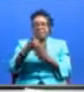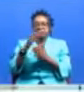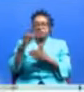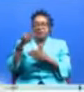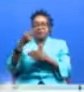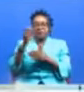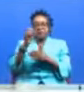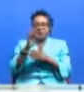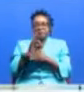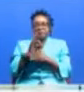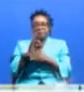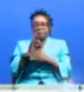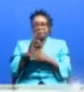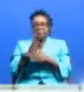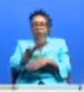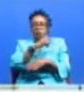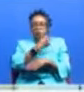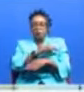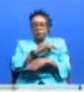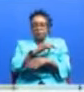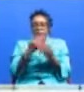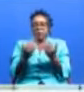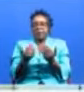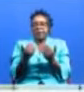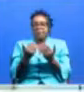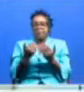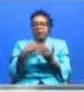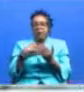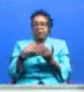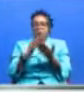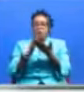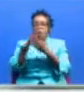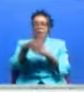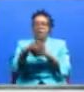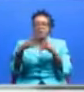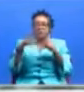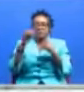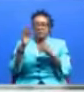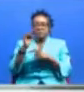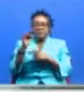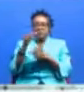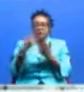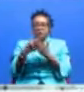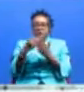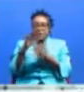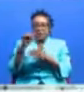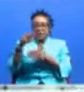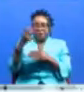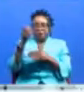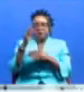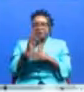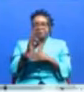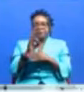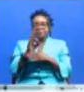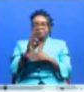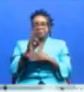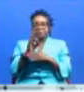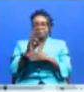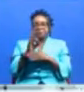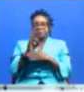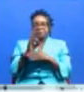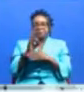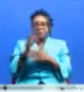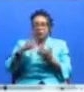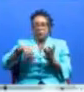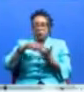NHIF. The hospital is owed over 70 million shillings by NHIF. Inatuhuzunisha sisi kama